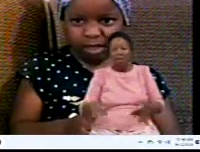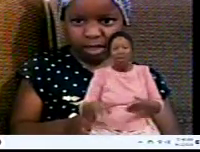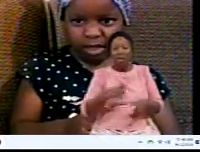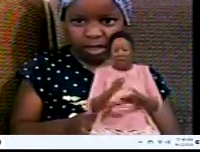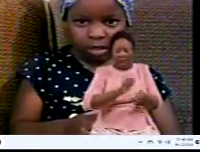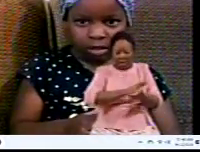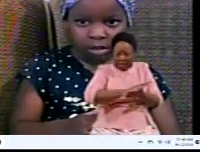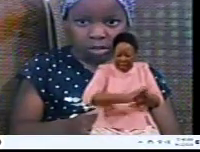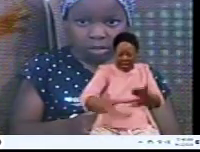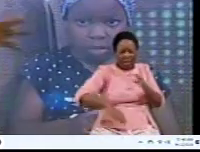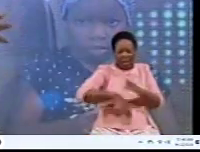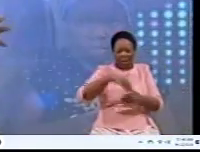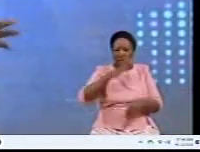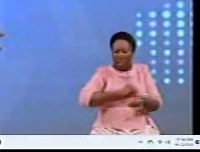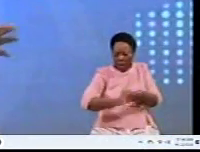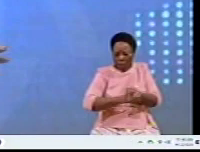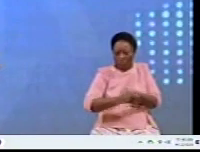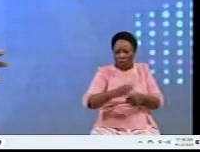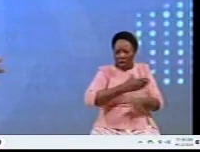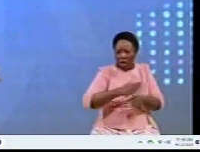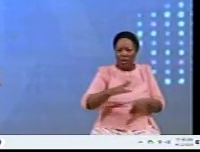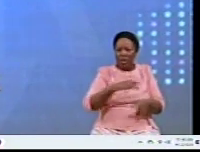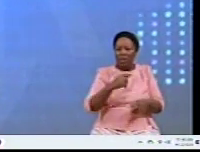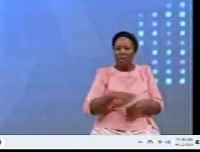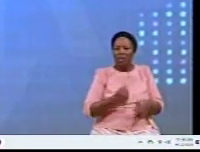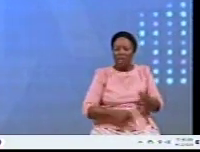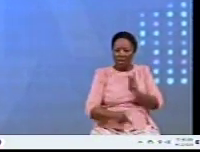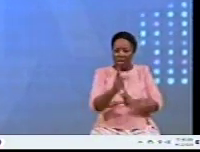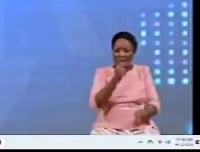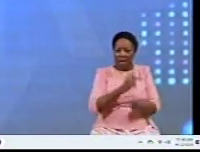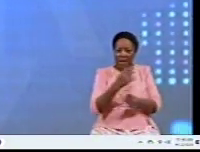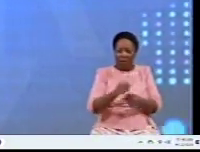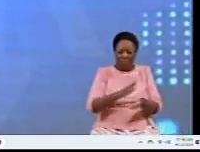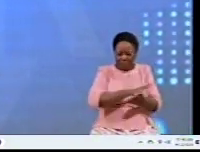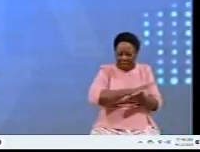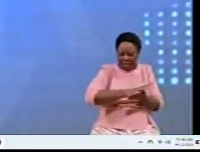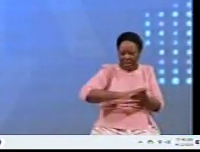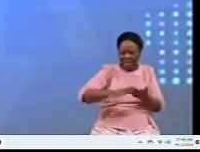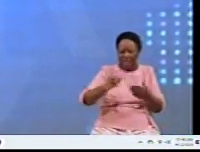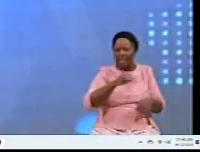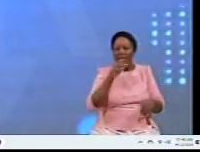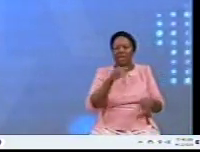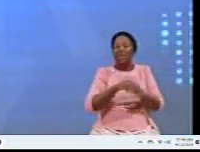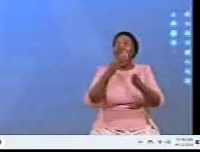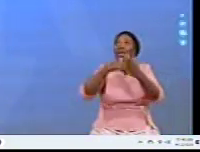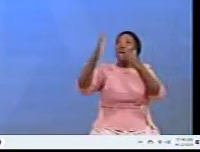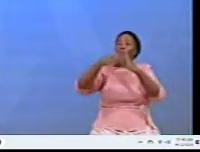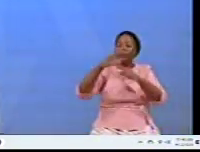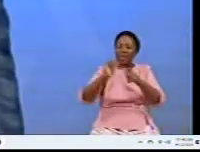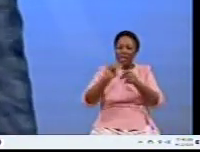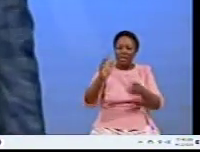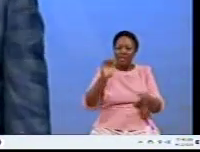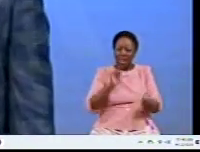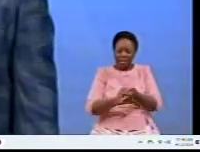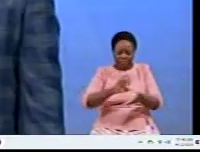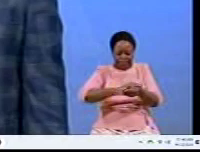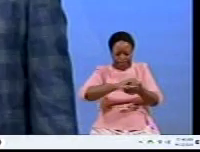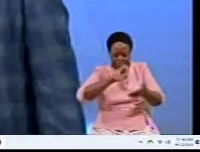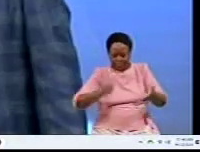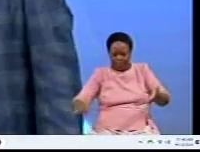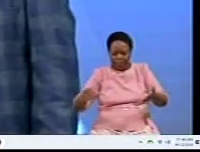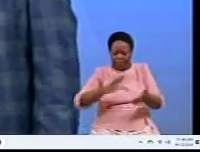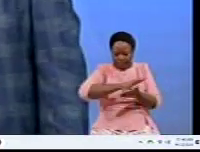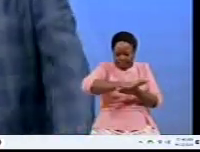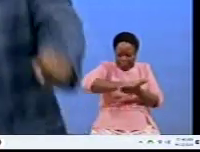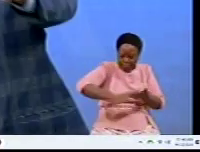out. There's a melting, a kind of melting in heaven that drops off, that